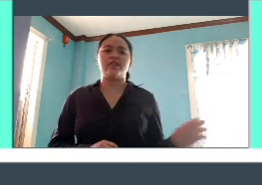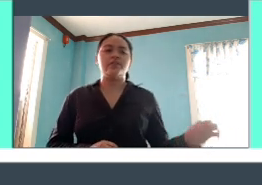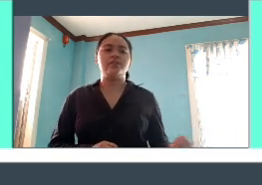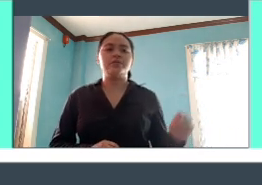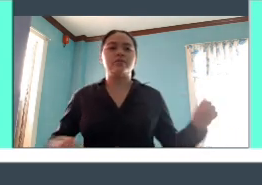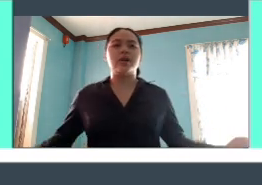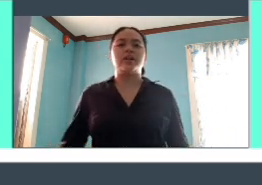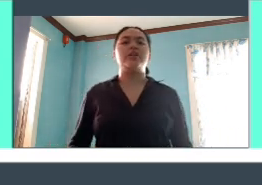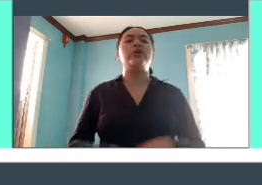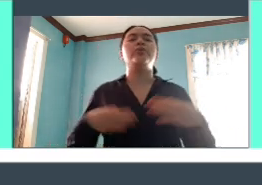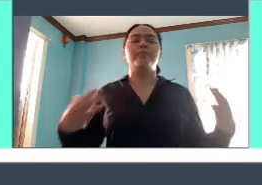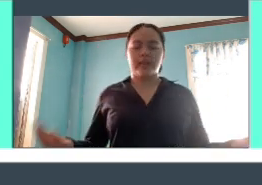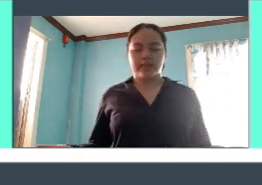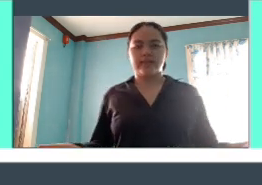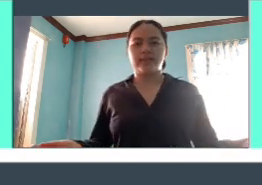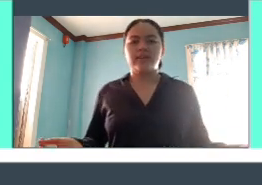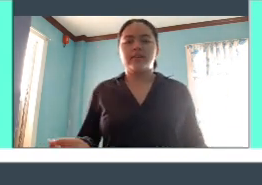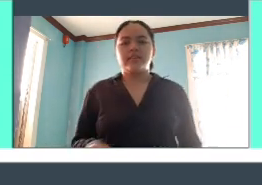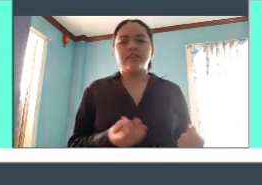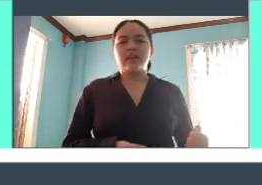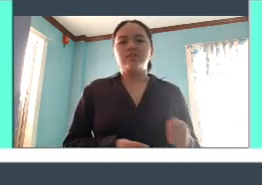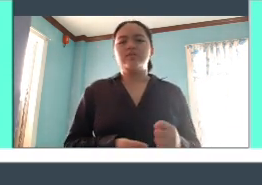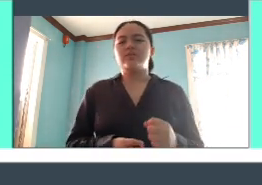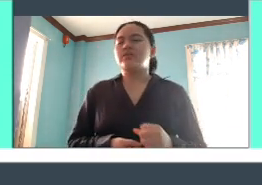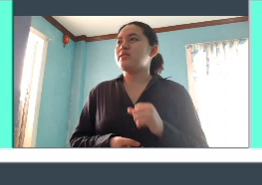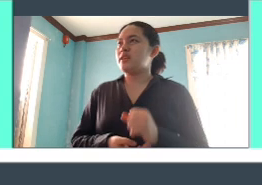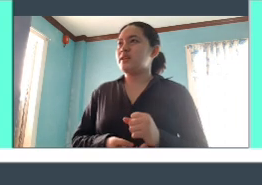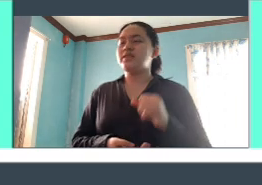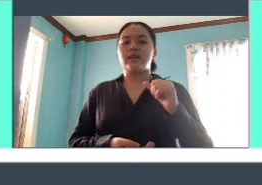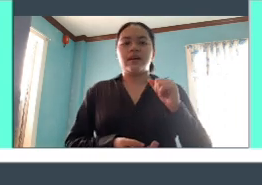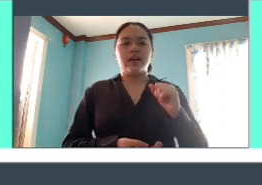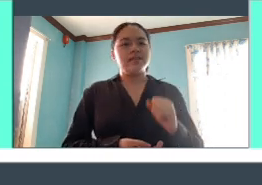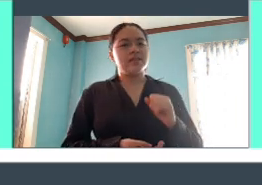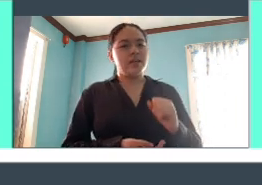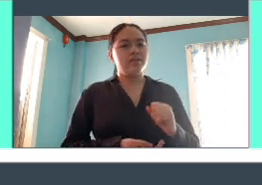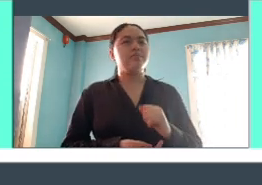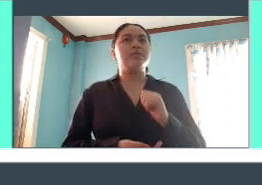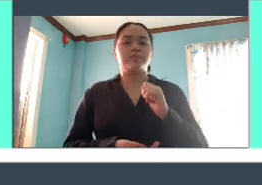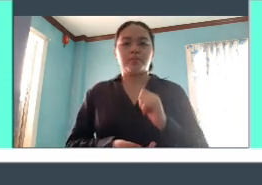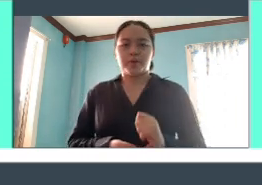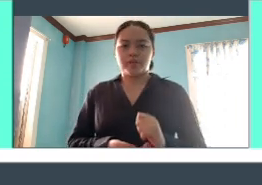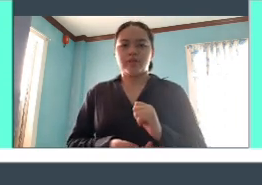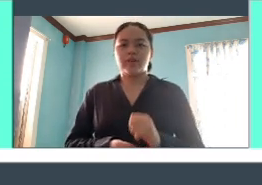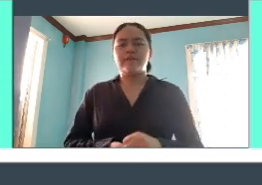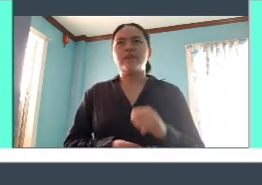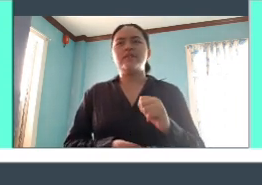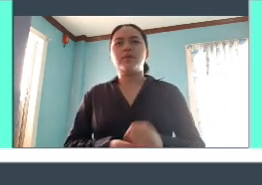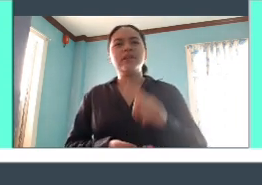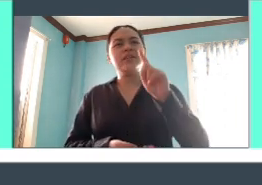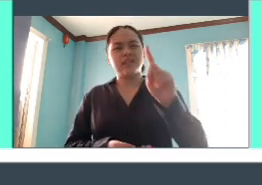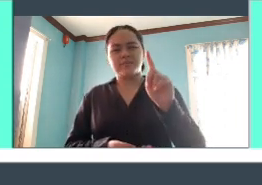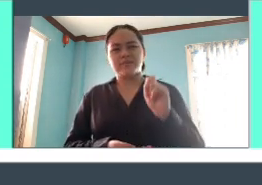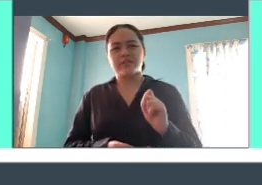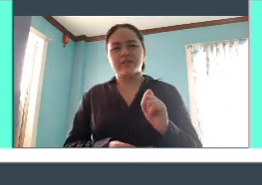distance to grow a new plant. They use seeds instead of spurs.